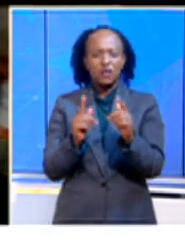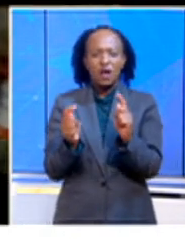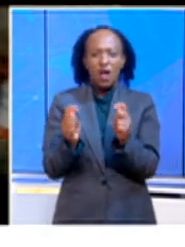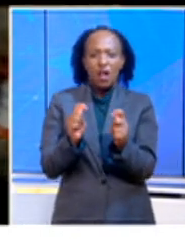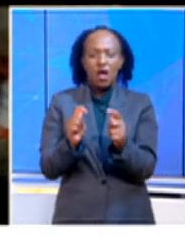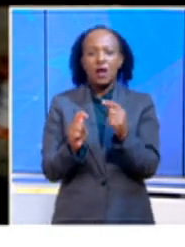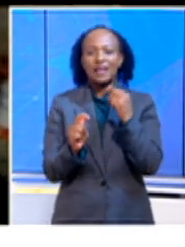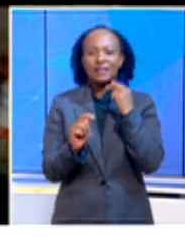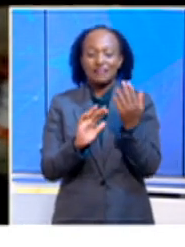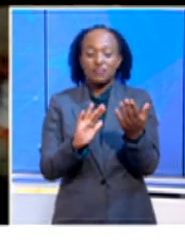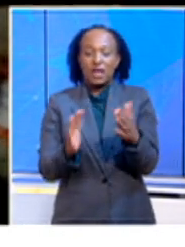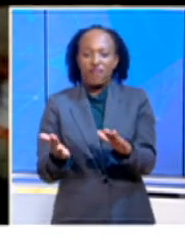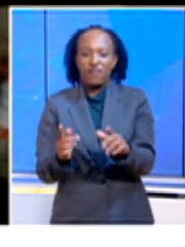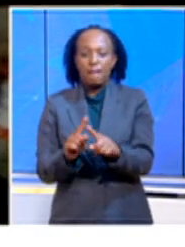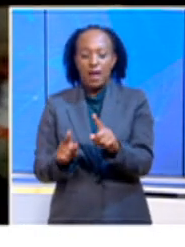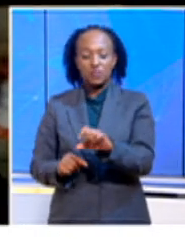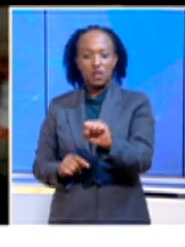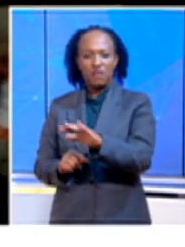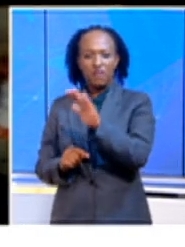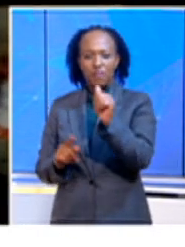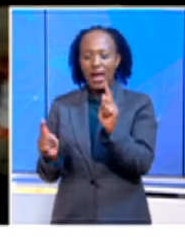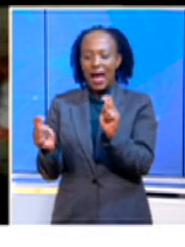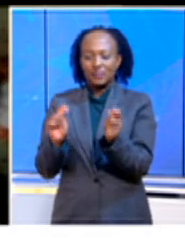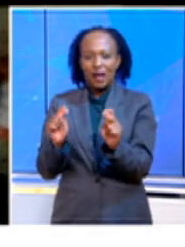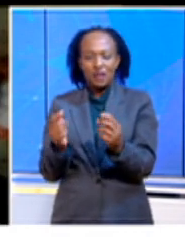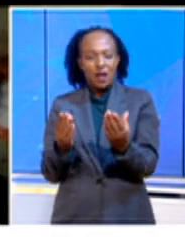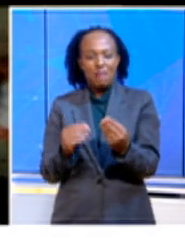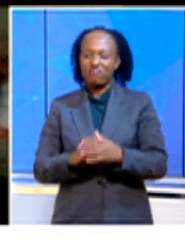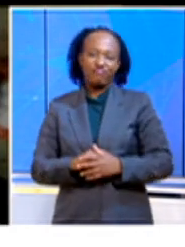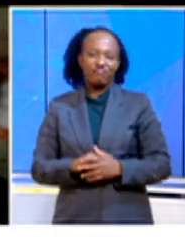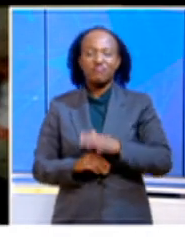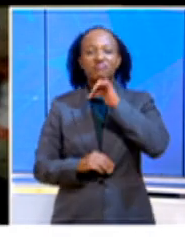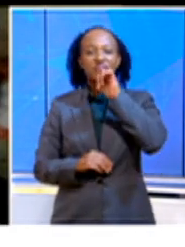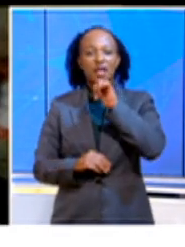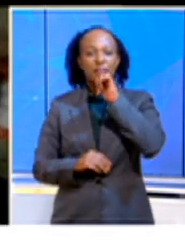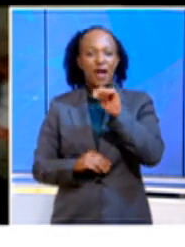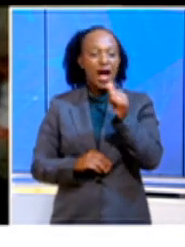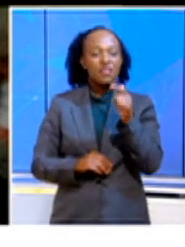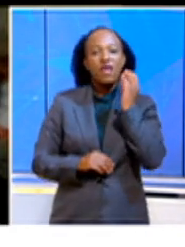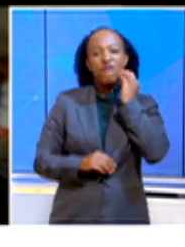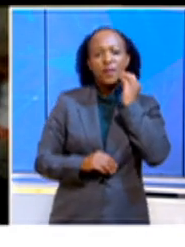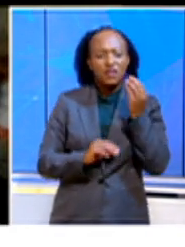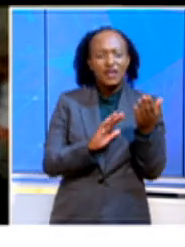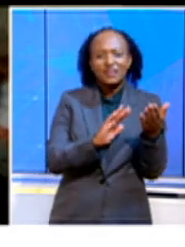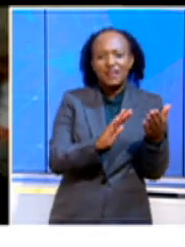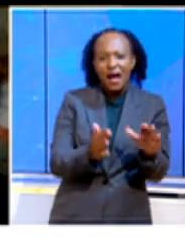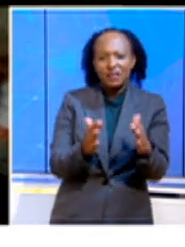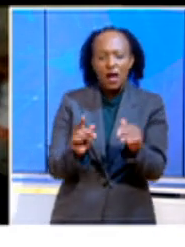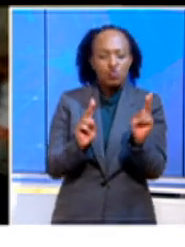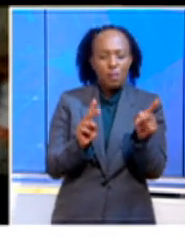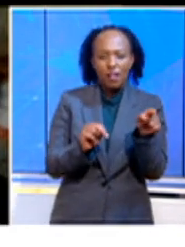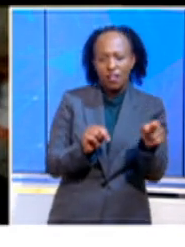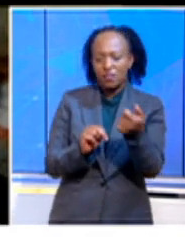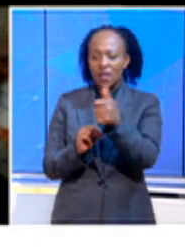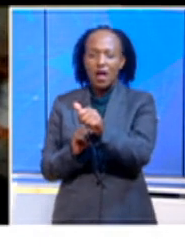deaths up by a third. South Africa hasn't actually adjusted its numbers, despite this excess death information having been published by the Medical